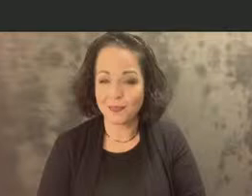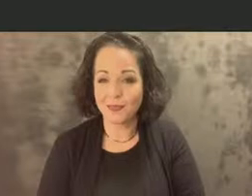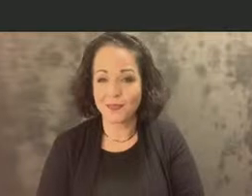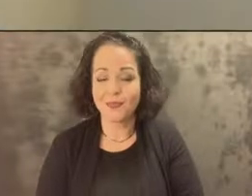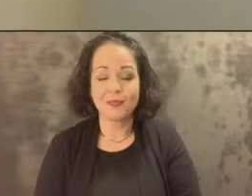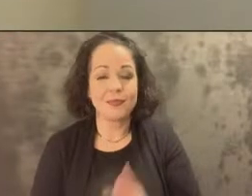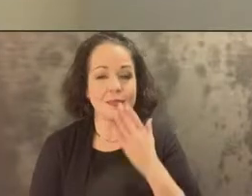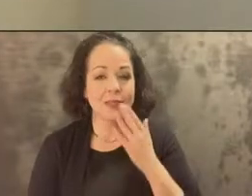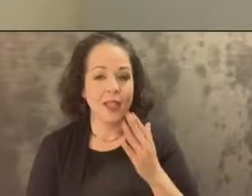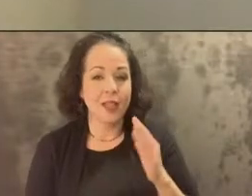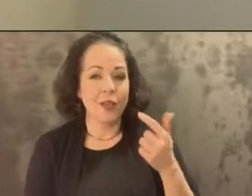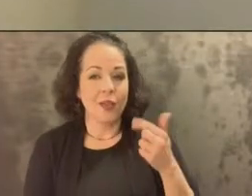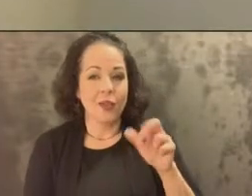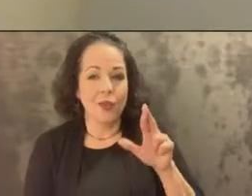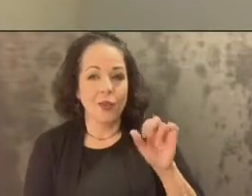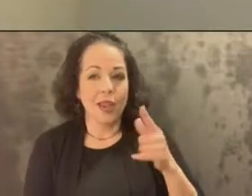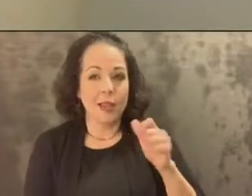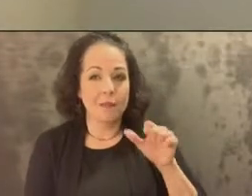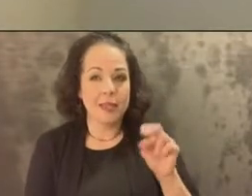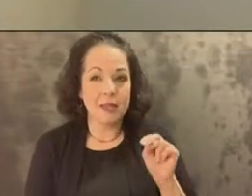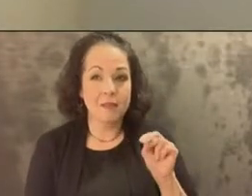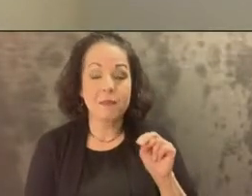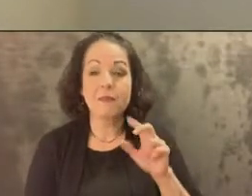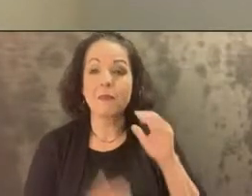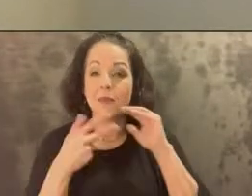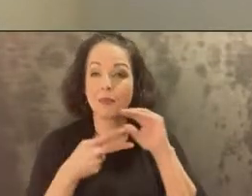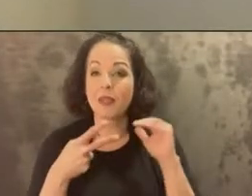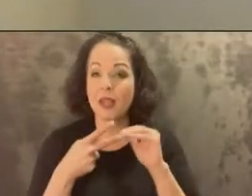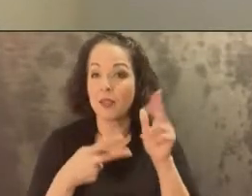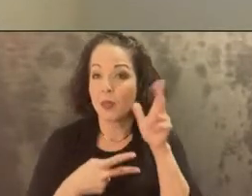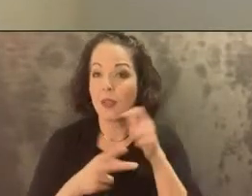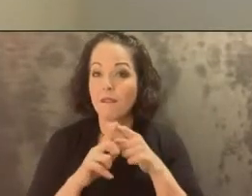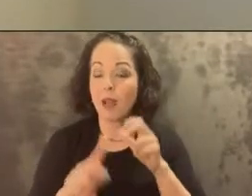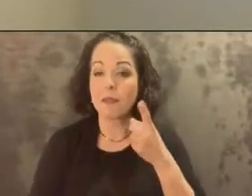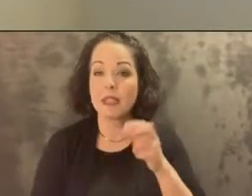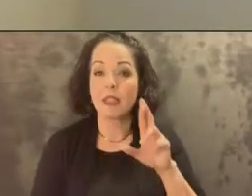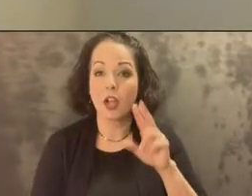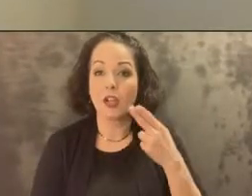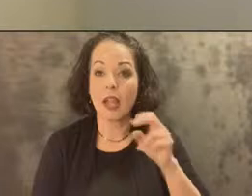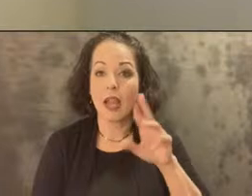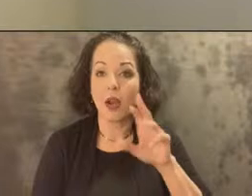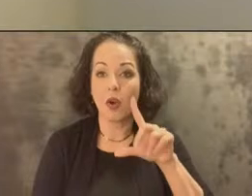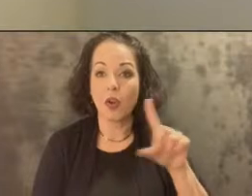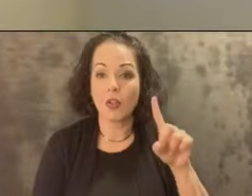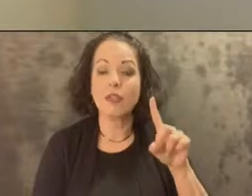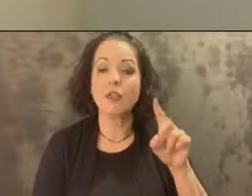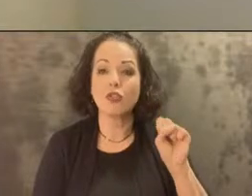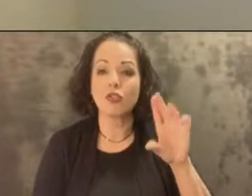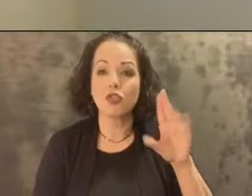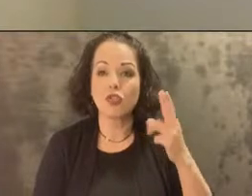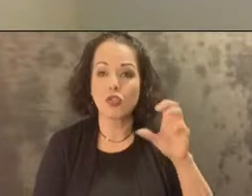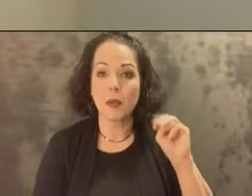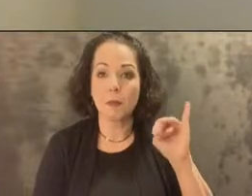Thank you, Ms. Grayman. Next, we will hear from Dr. Harold Schmidt from the University of